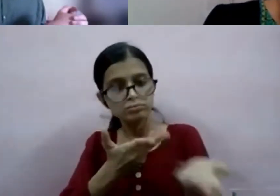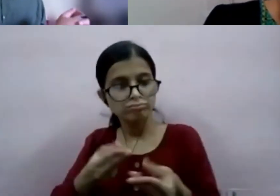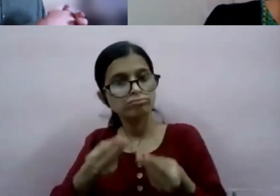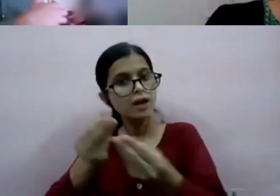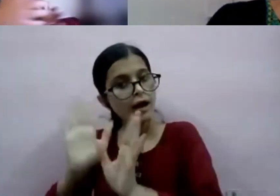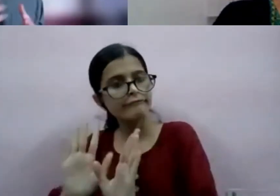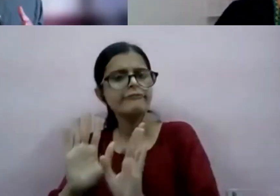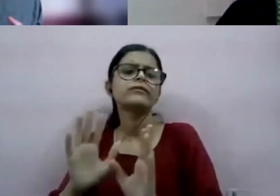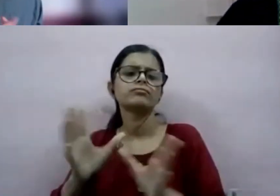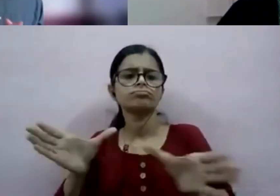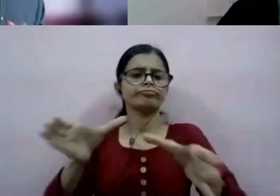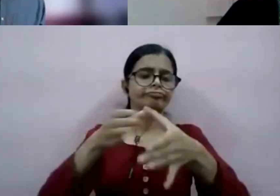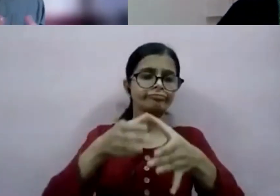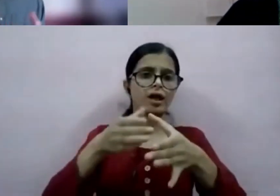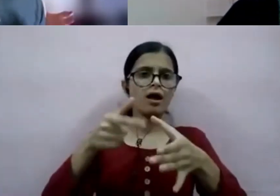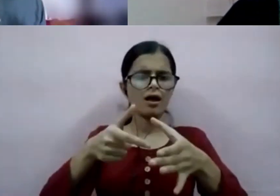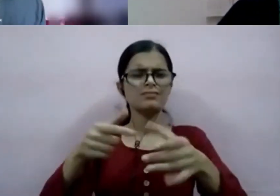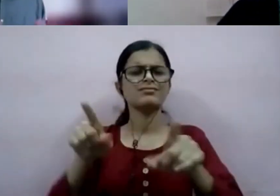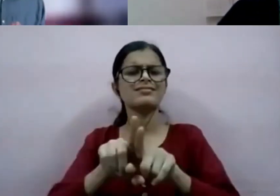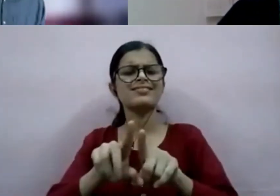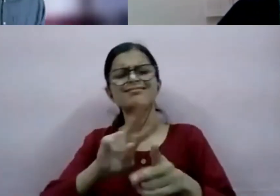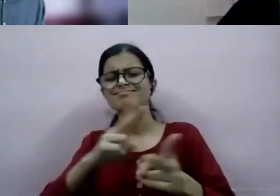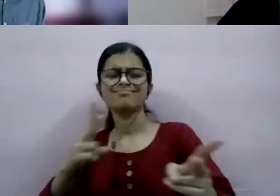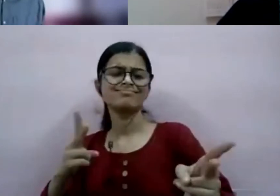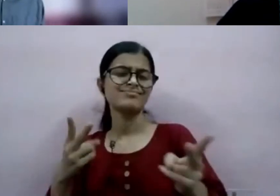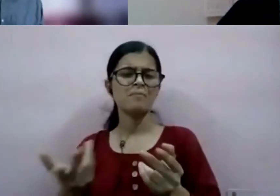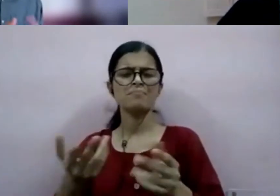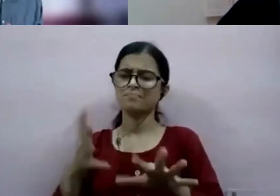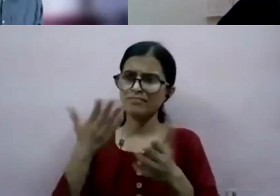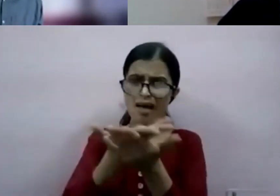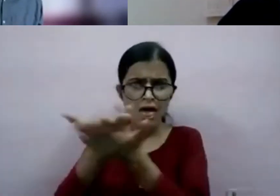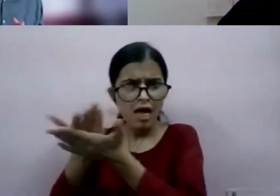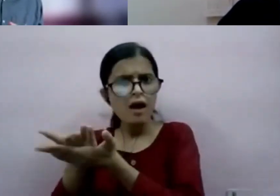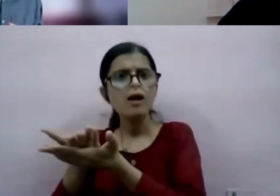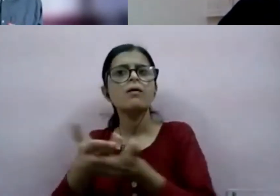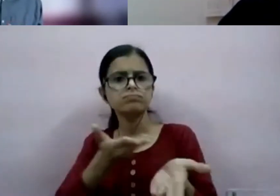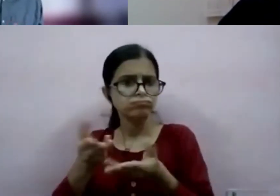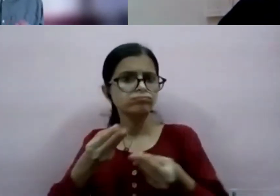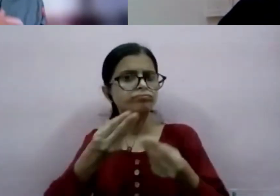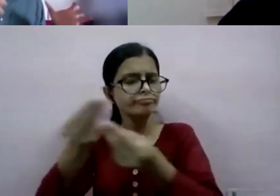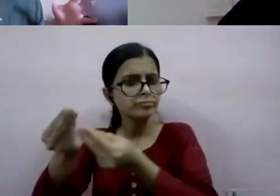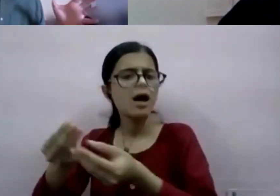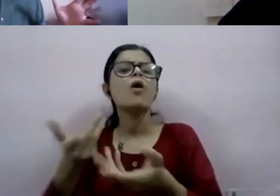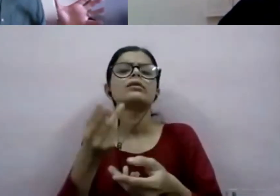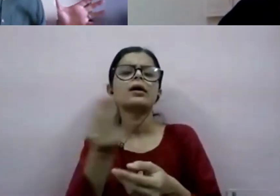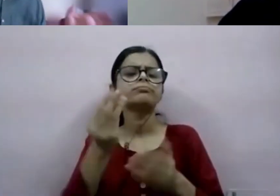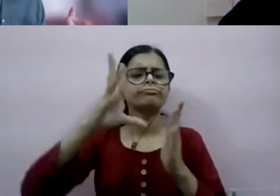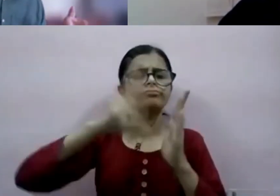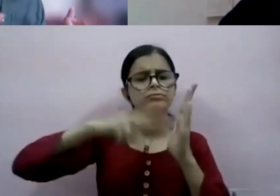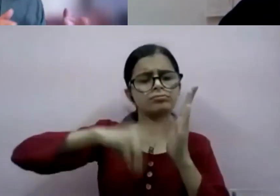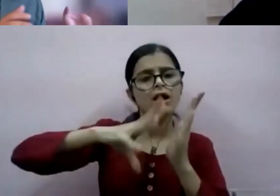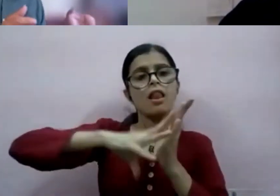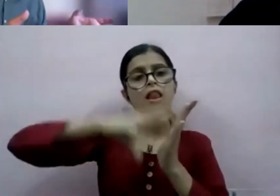we didn't look at what were the implications of this. So many disabled people, particularly those with a learning disability, their